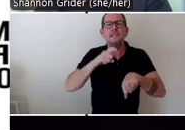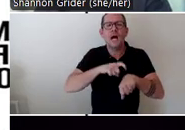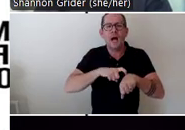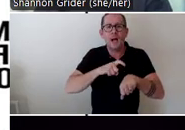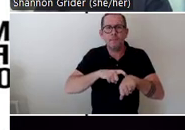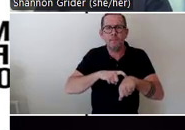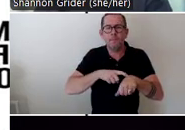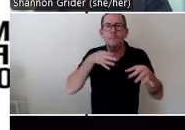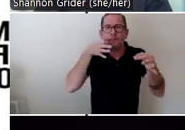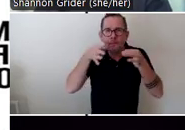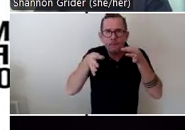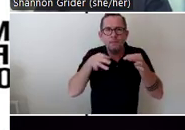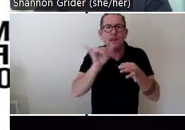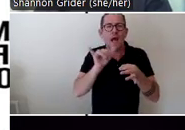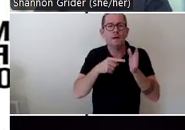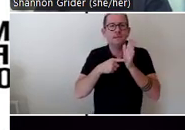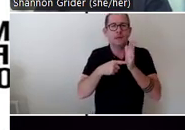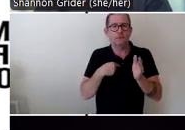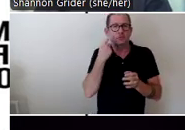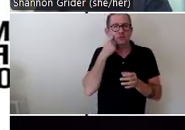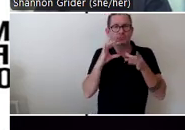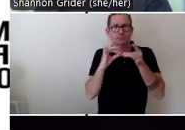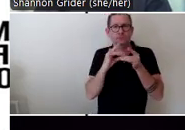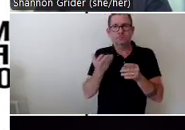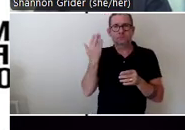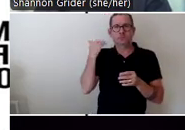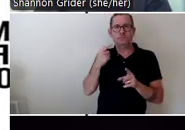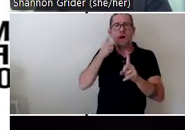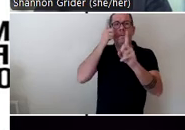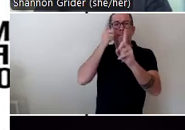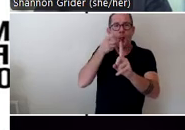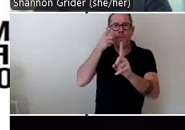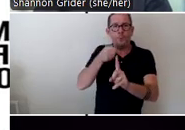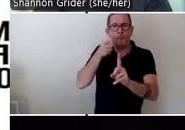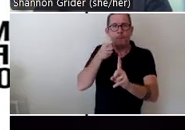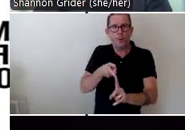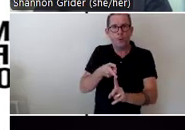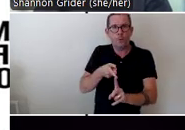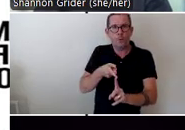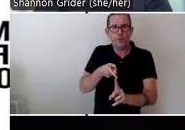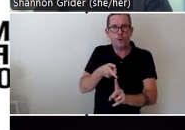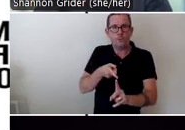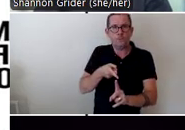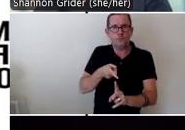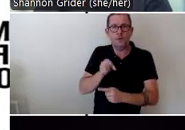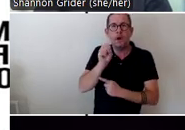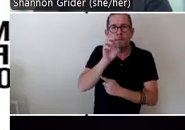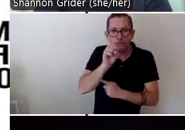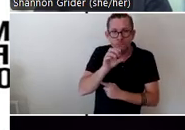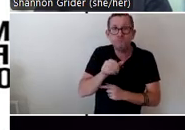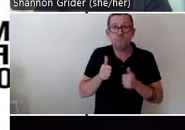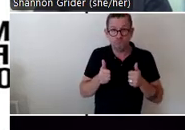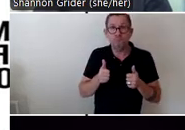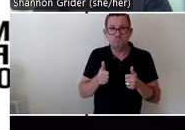whole lot, then they may not be able to see that because they're not seeing the movements being made. And then if there are multiple people speaking at the